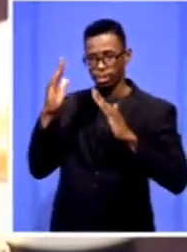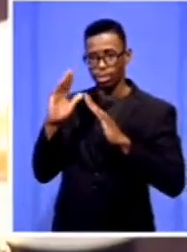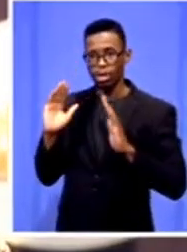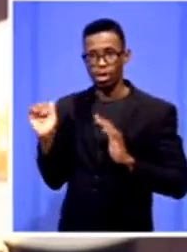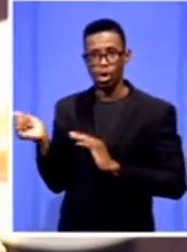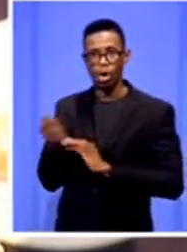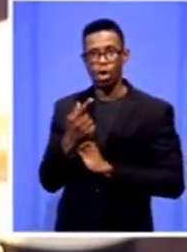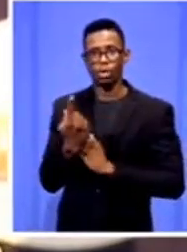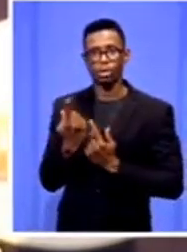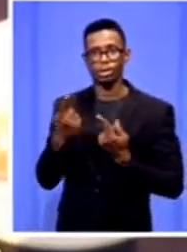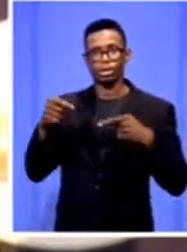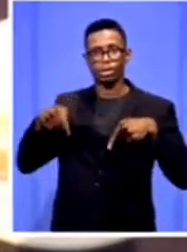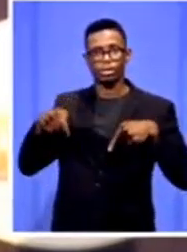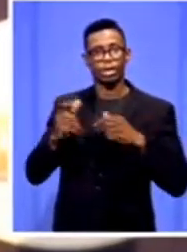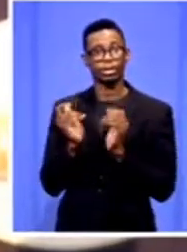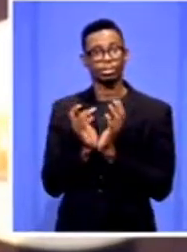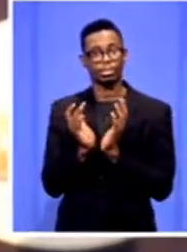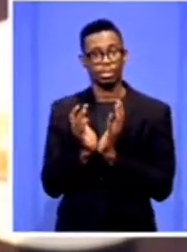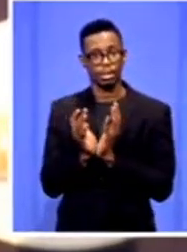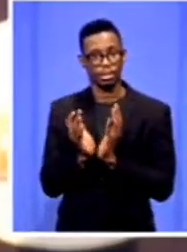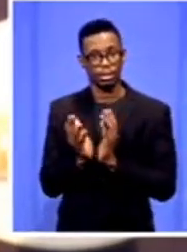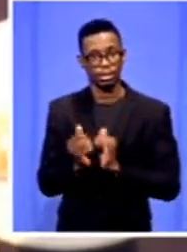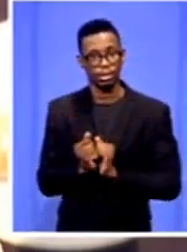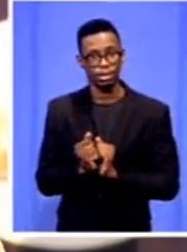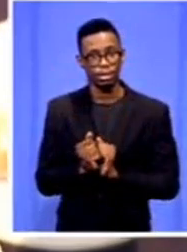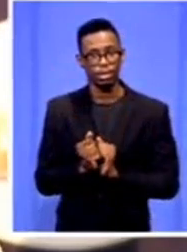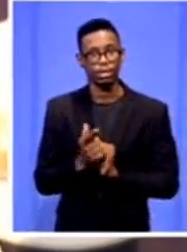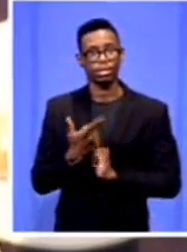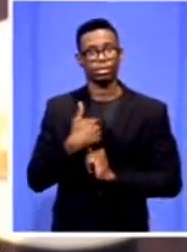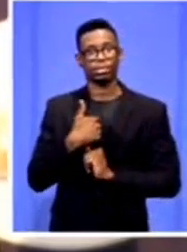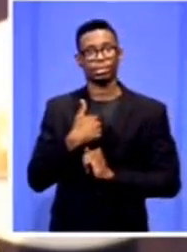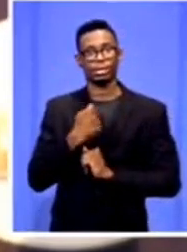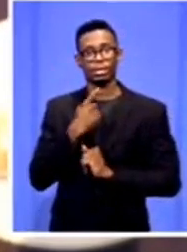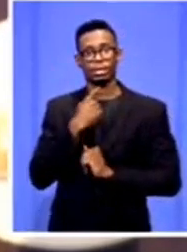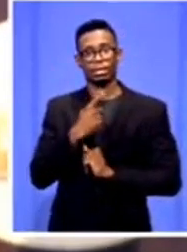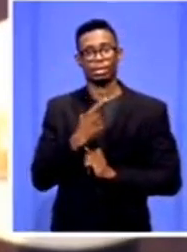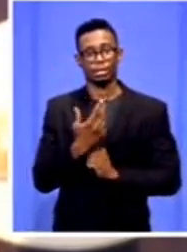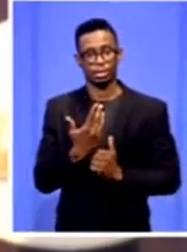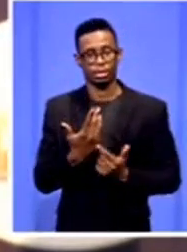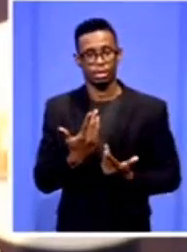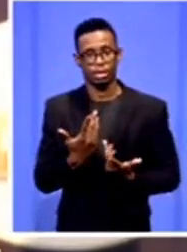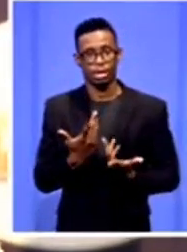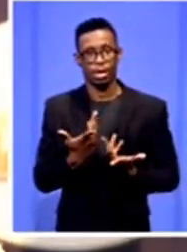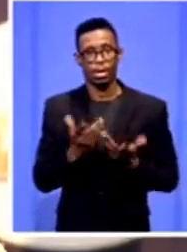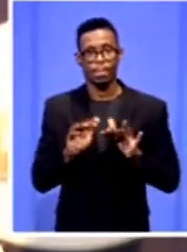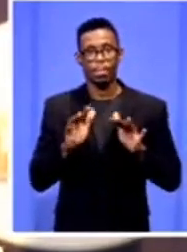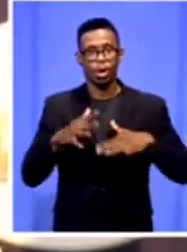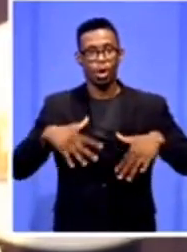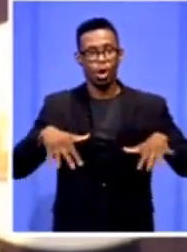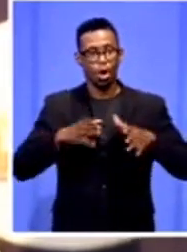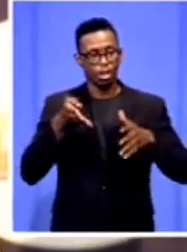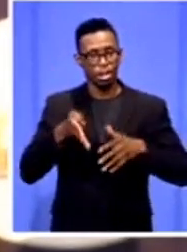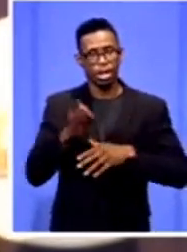kajeno, a ke o re ke ke lebohe batho bohle ba Freistata